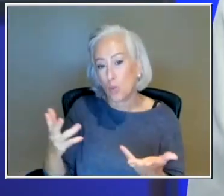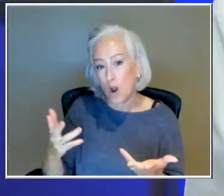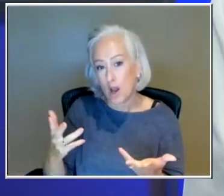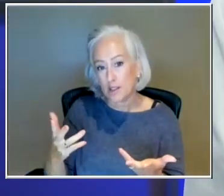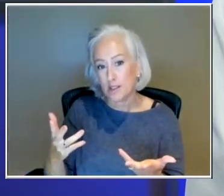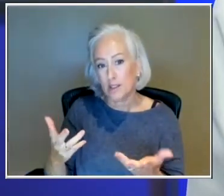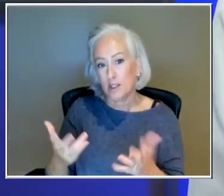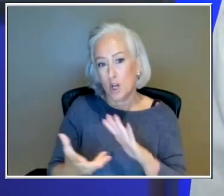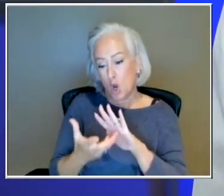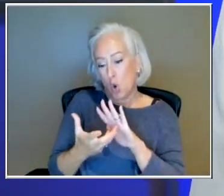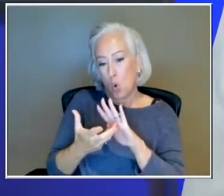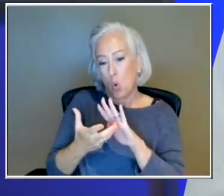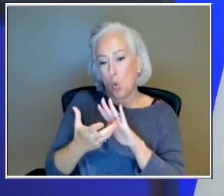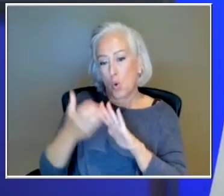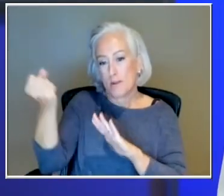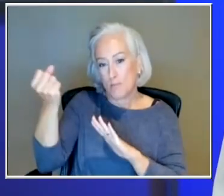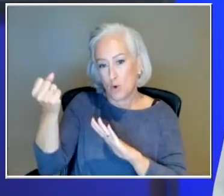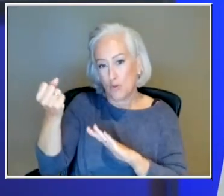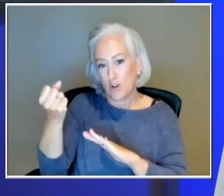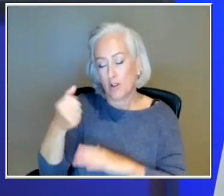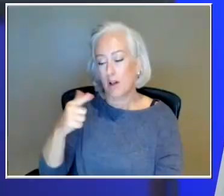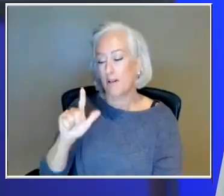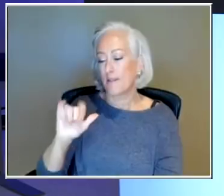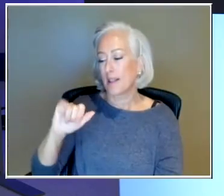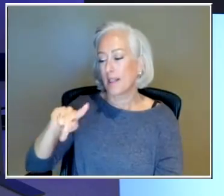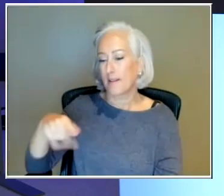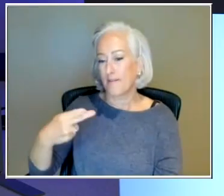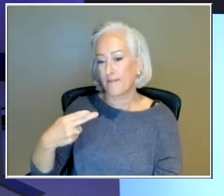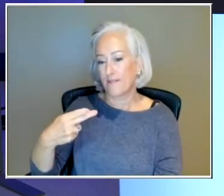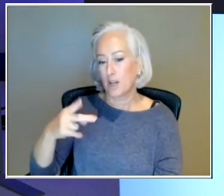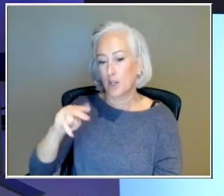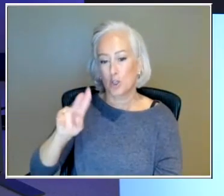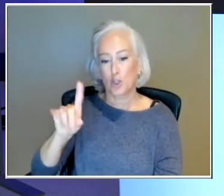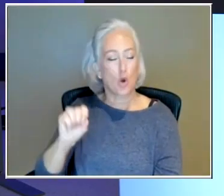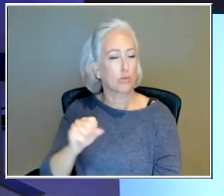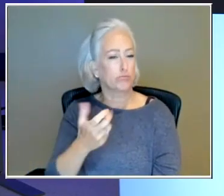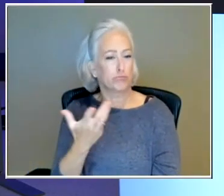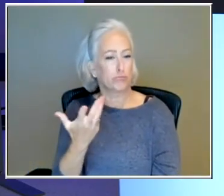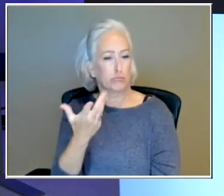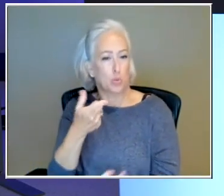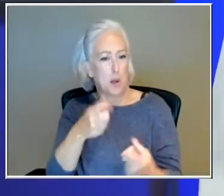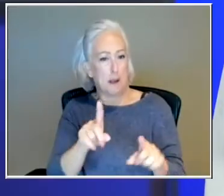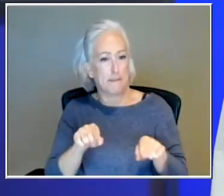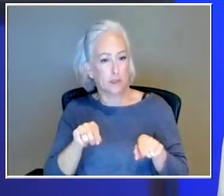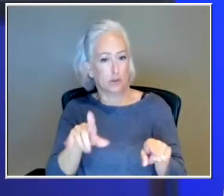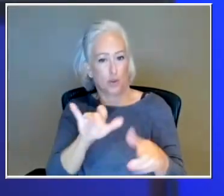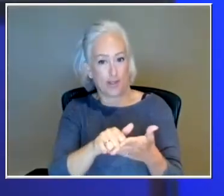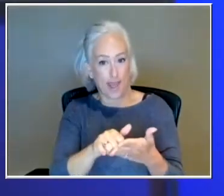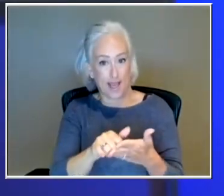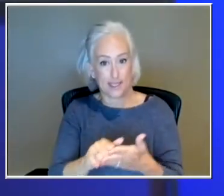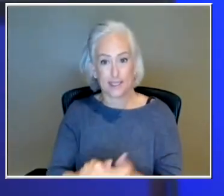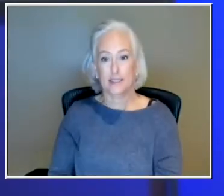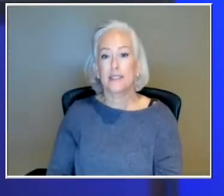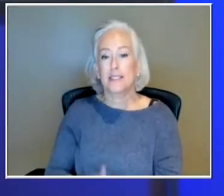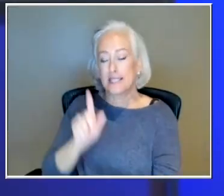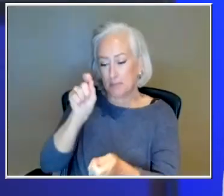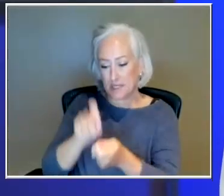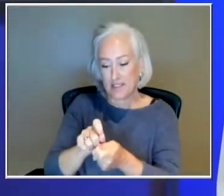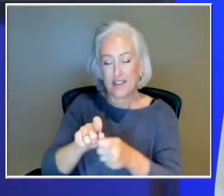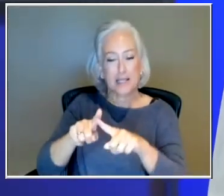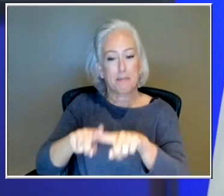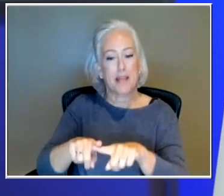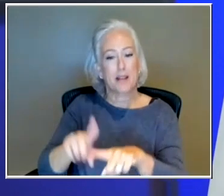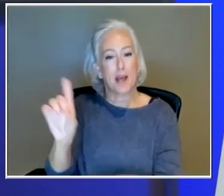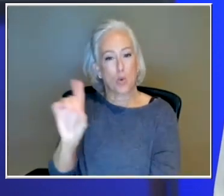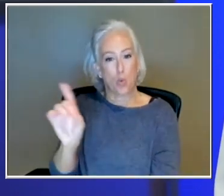lymph node. Gotcha. So okay. a recurrence. Okay, so what does that entail? So, I mean, that's very specific to where the lymph node is. In his case, it was